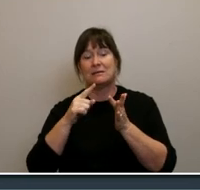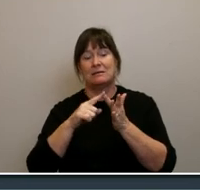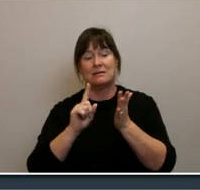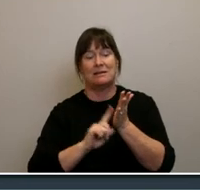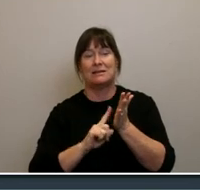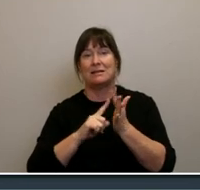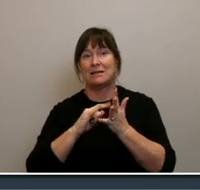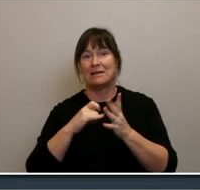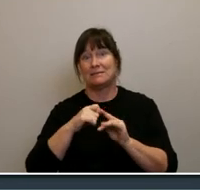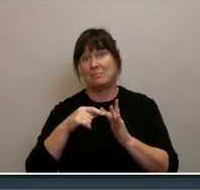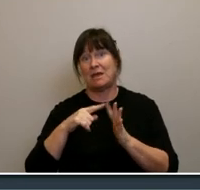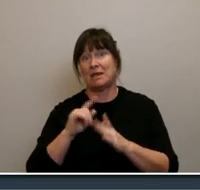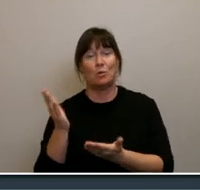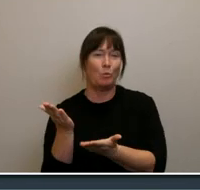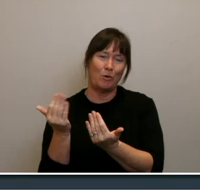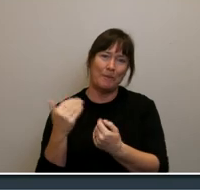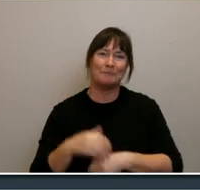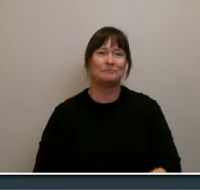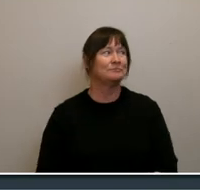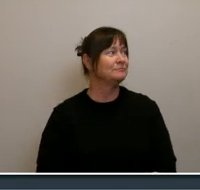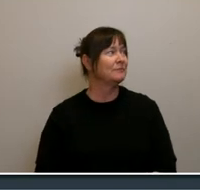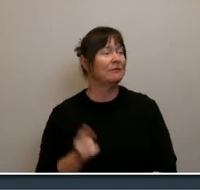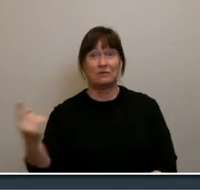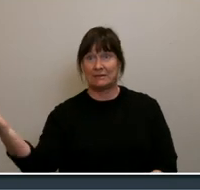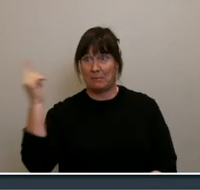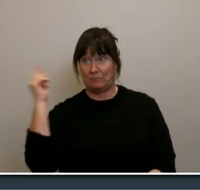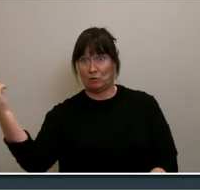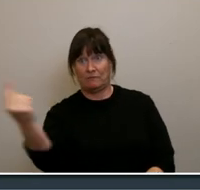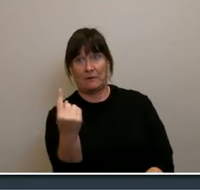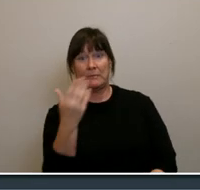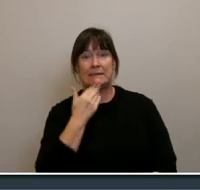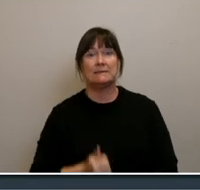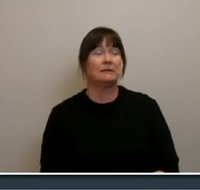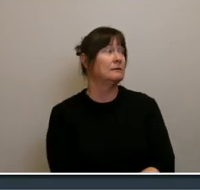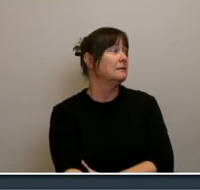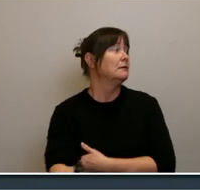Welcome, Richard. If you would, yeah, come to the top of the room here.